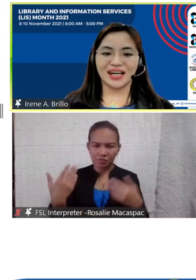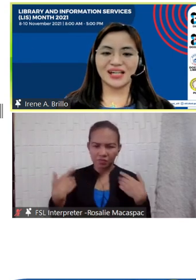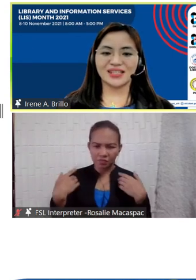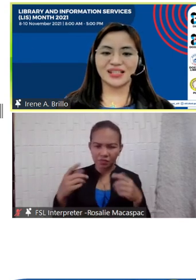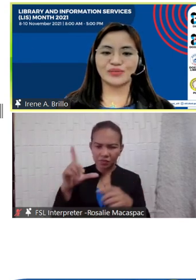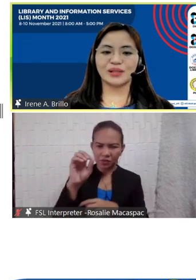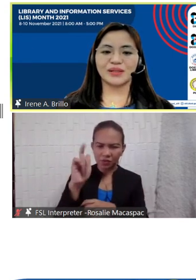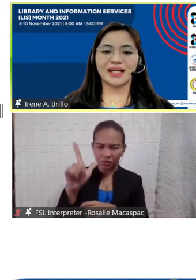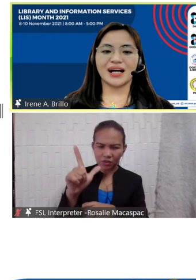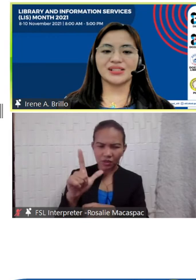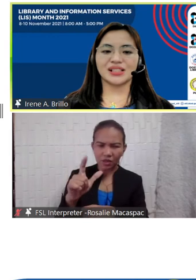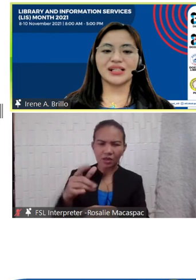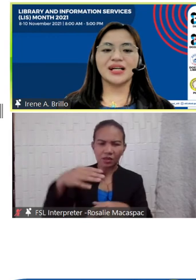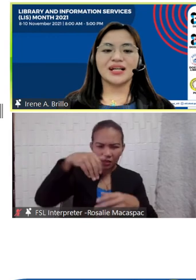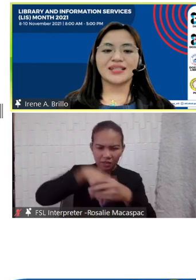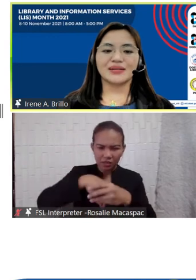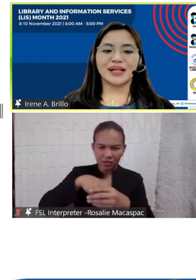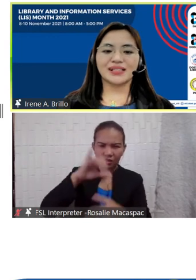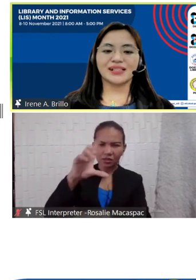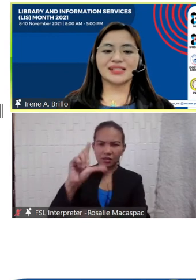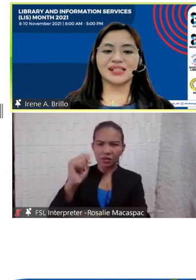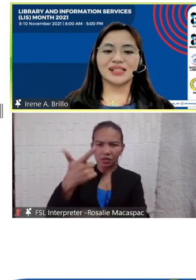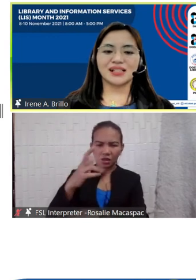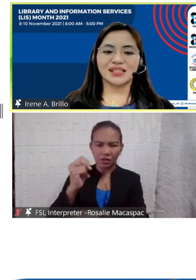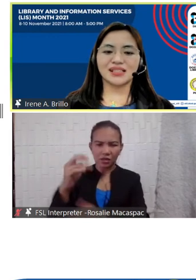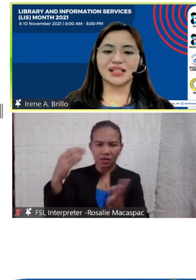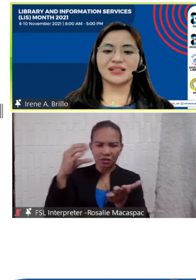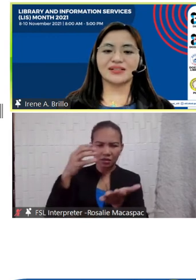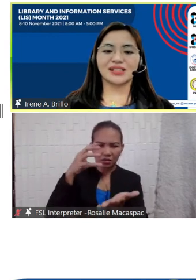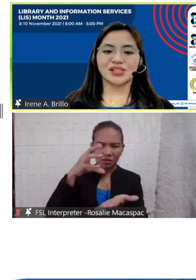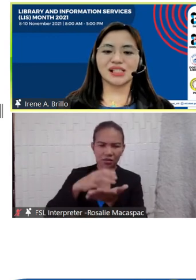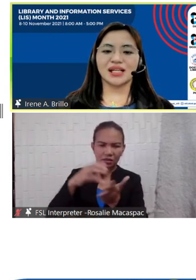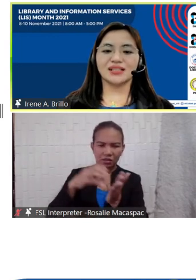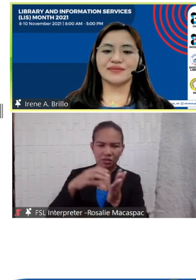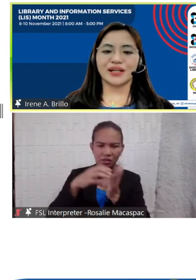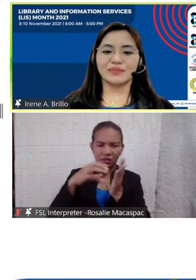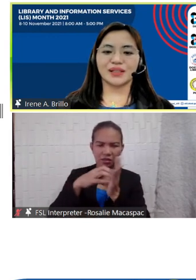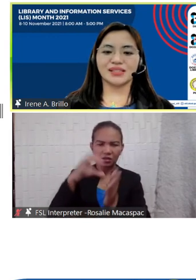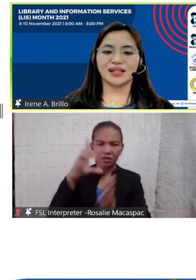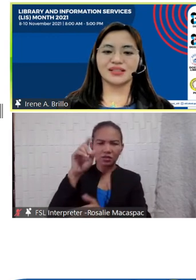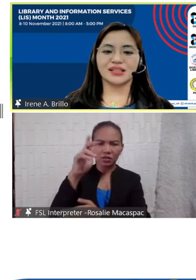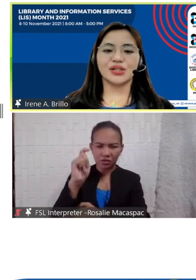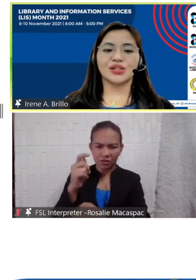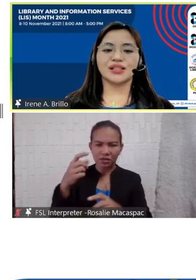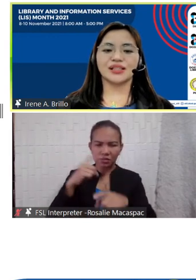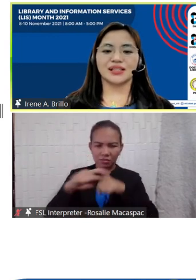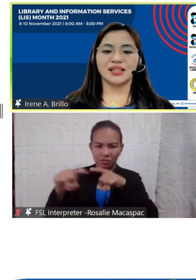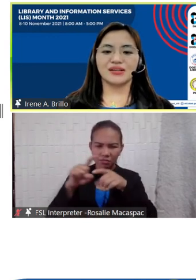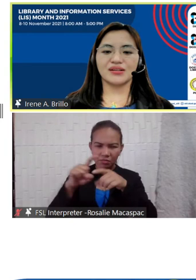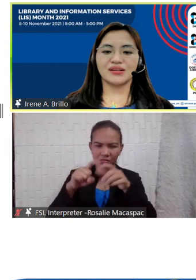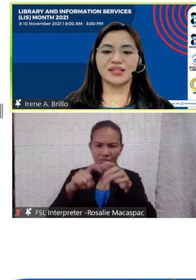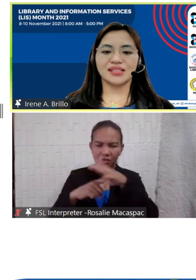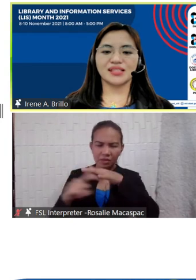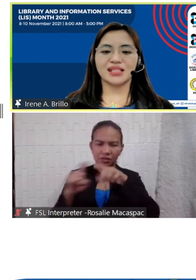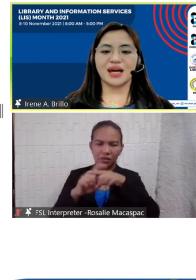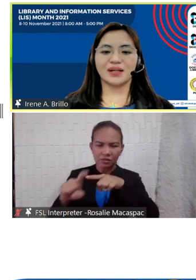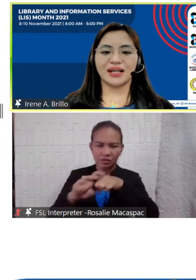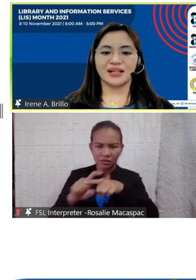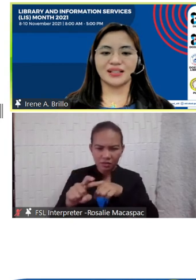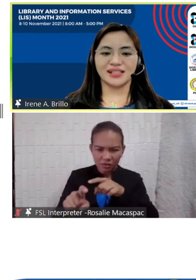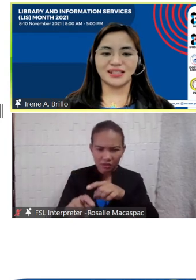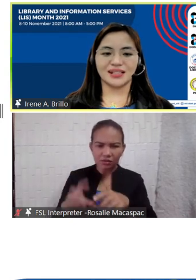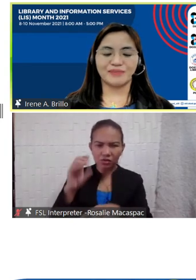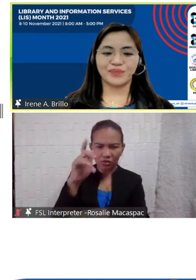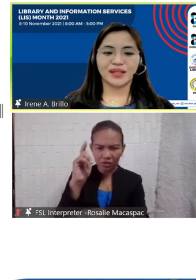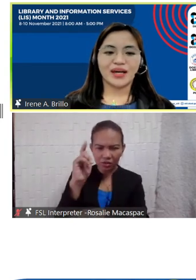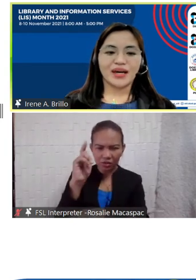City. And this will be under the Metals Industry Research and Development Center or the